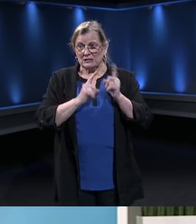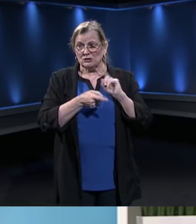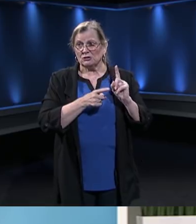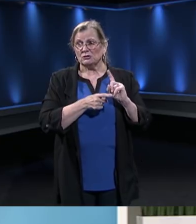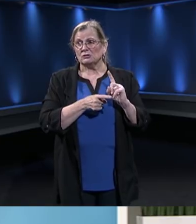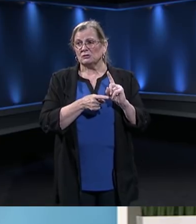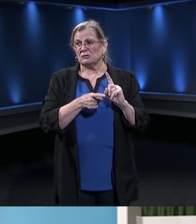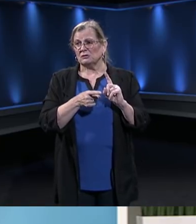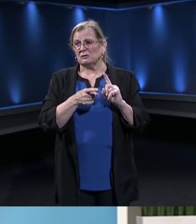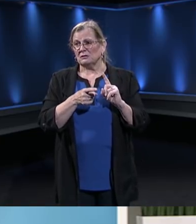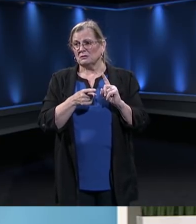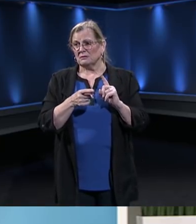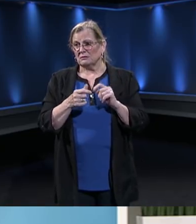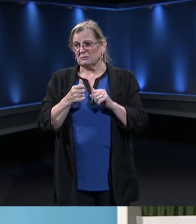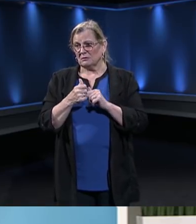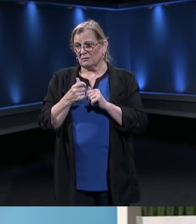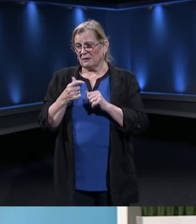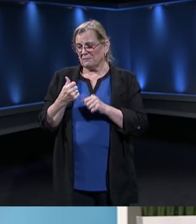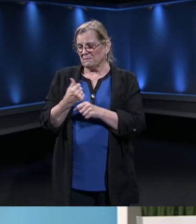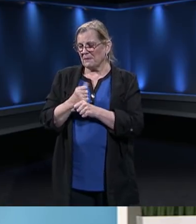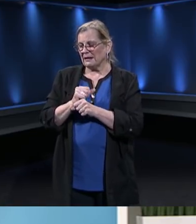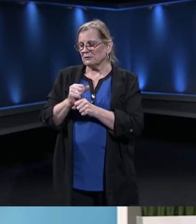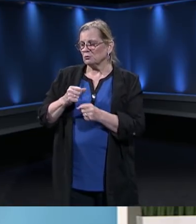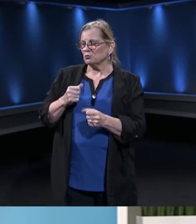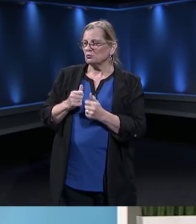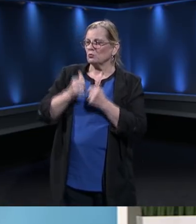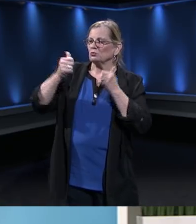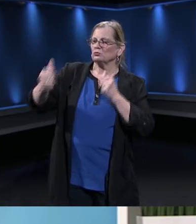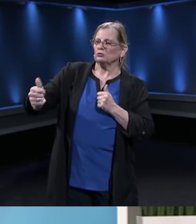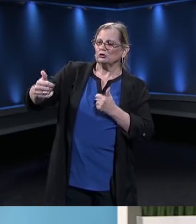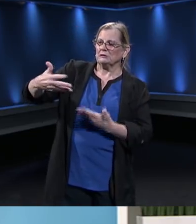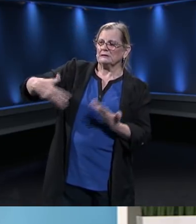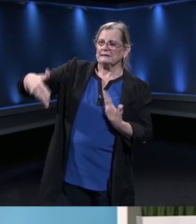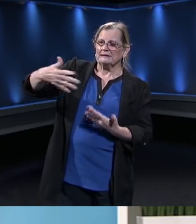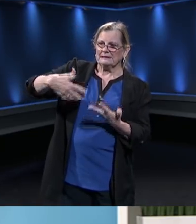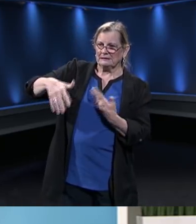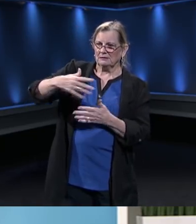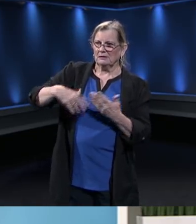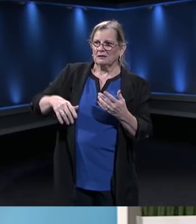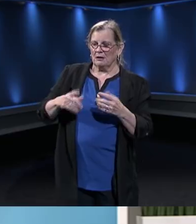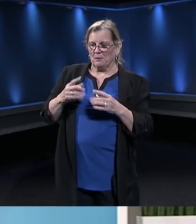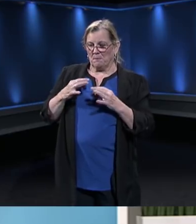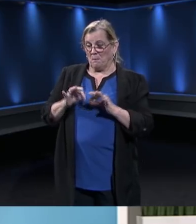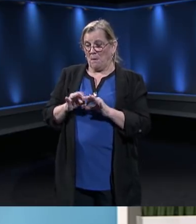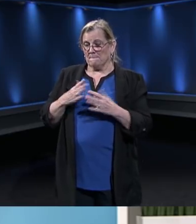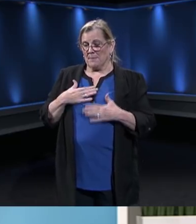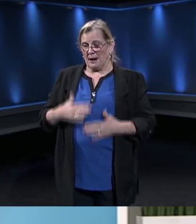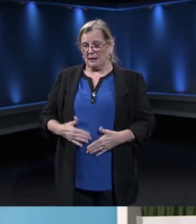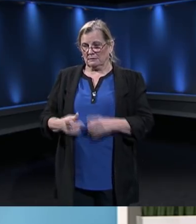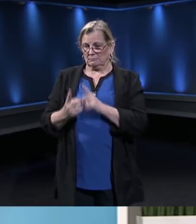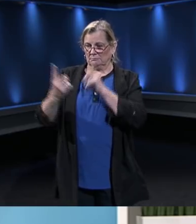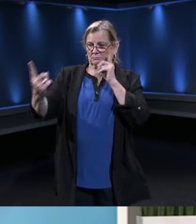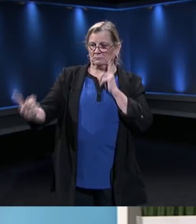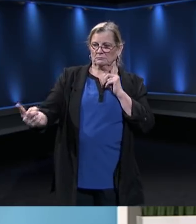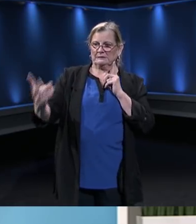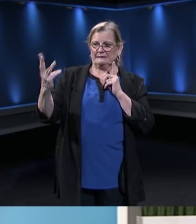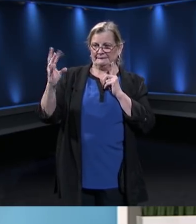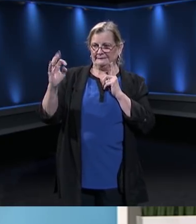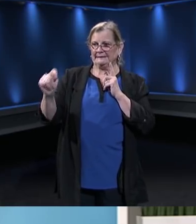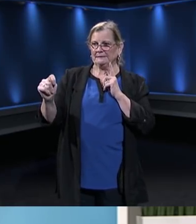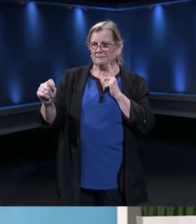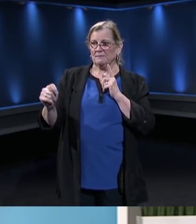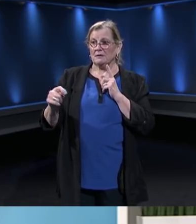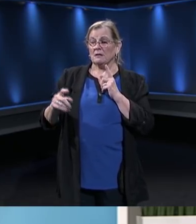social distancing and physical distancing, and these are absolutely important things for us to do as it relates to mitigation. But we really still need